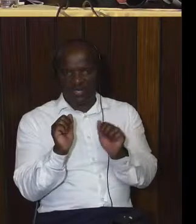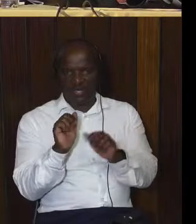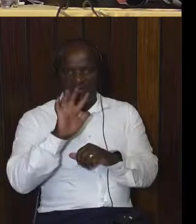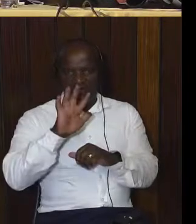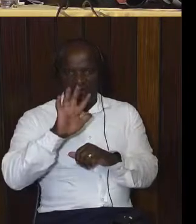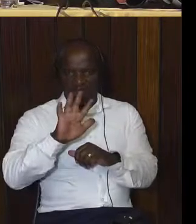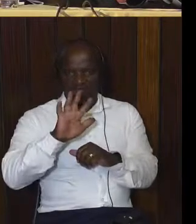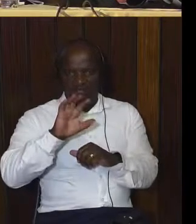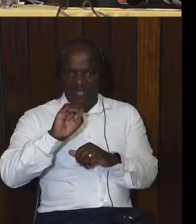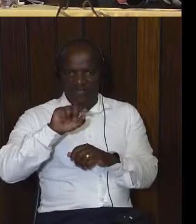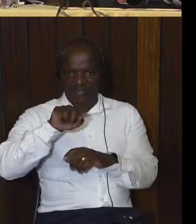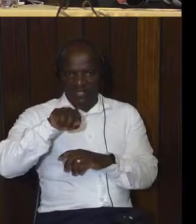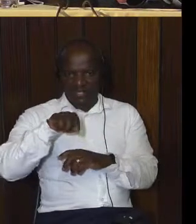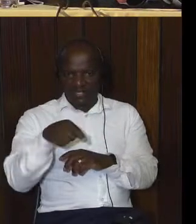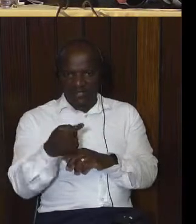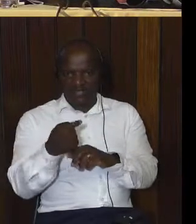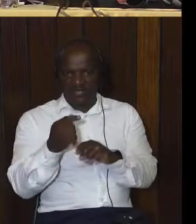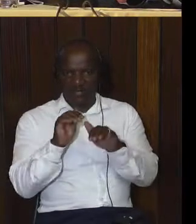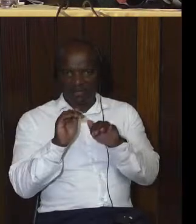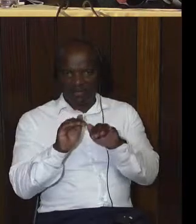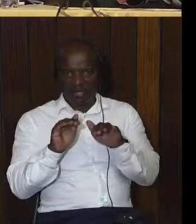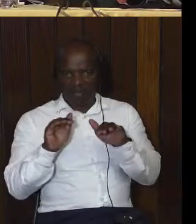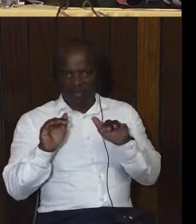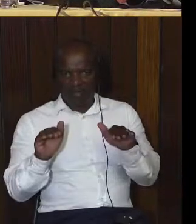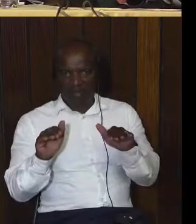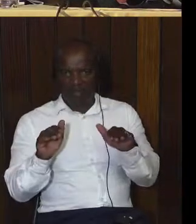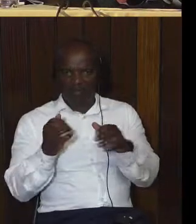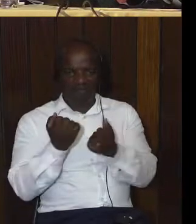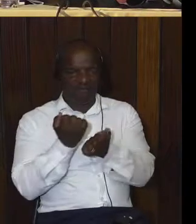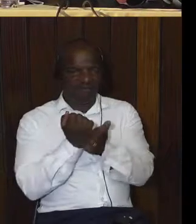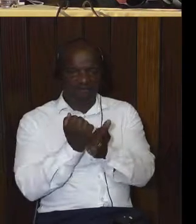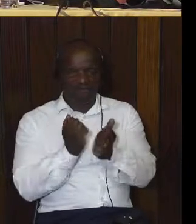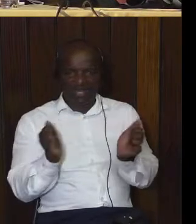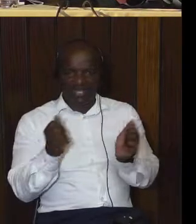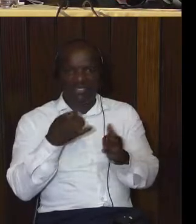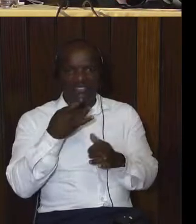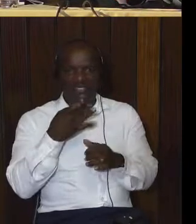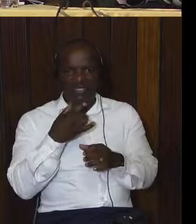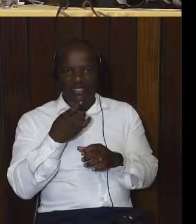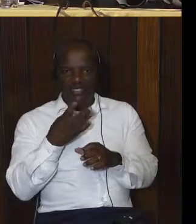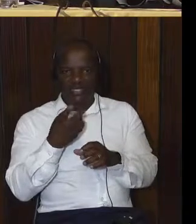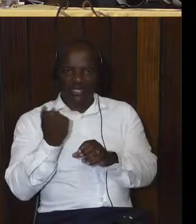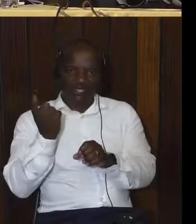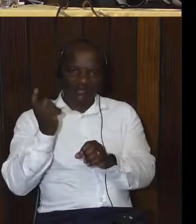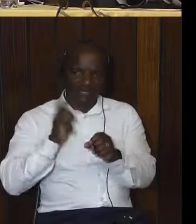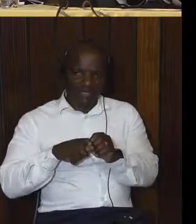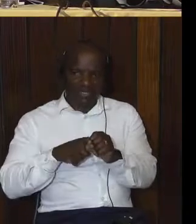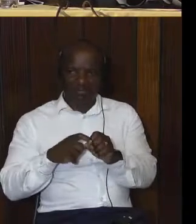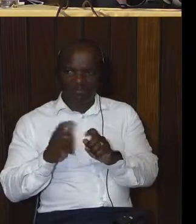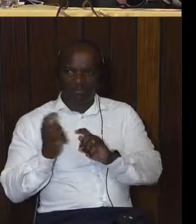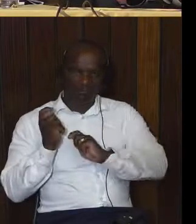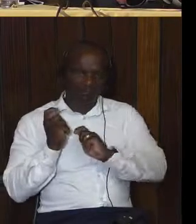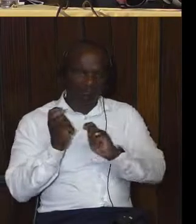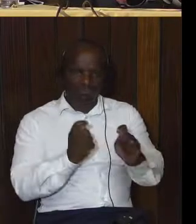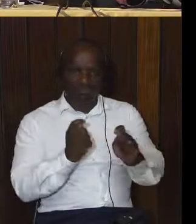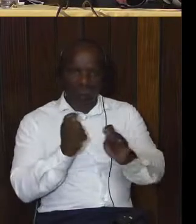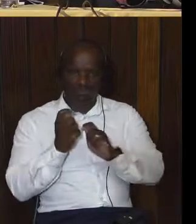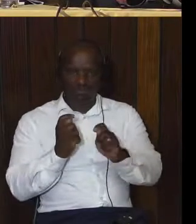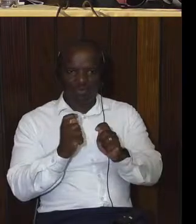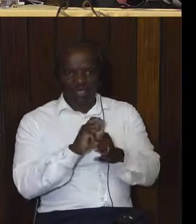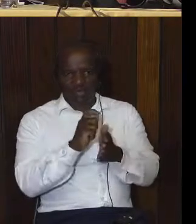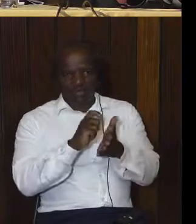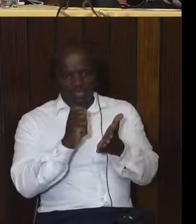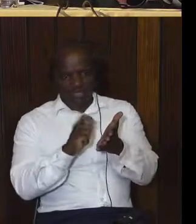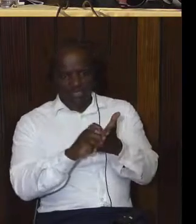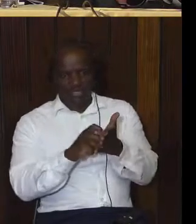people who came and used the Gautrain on the Saturday. It was a well-run program. People had to register in